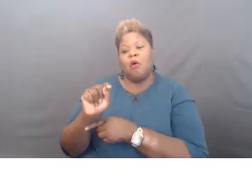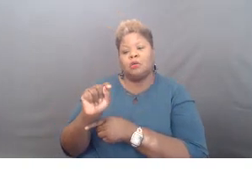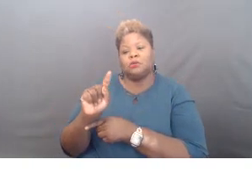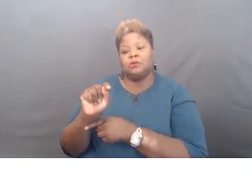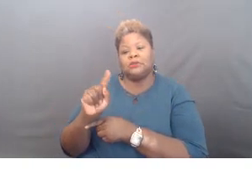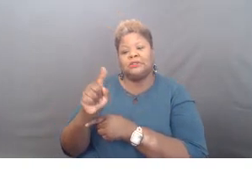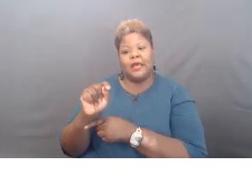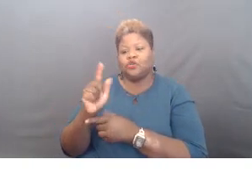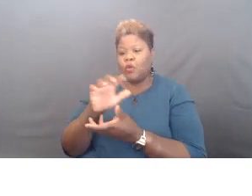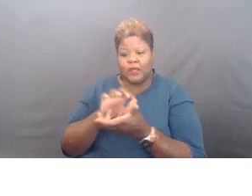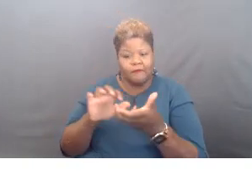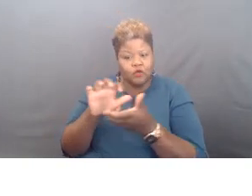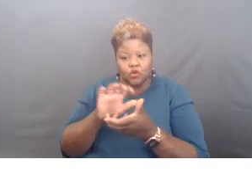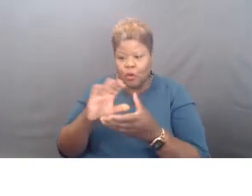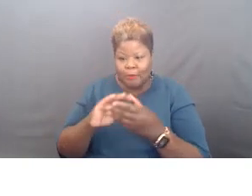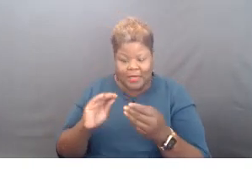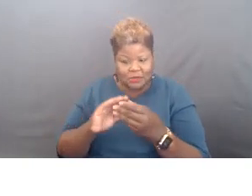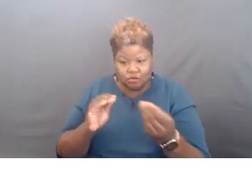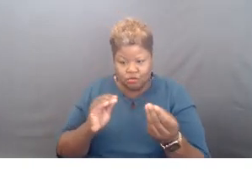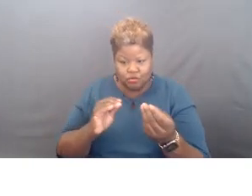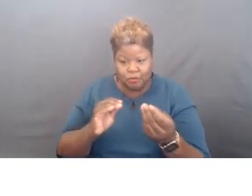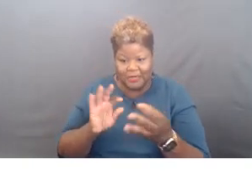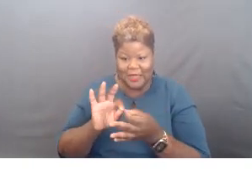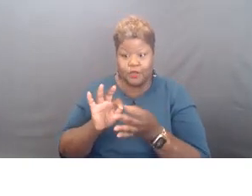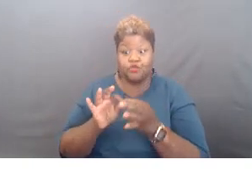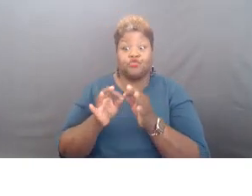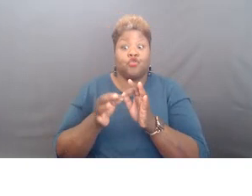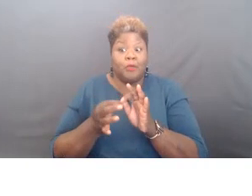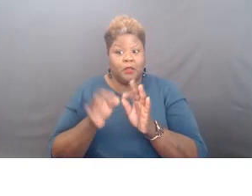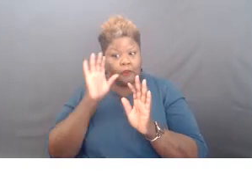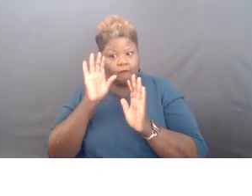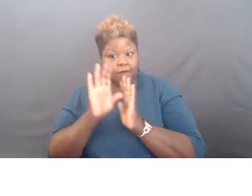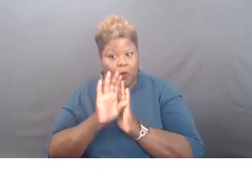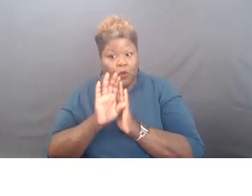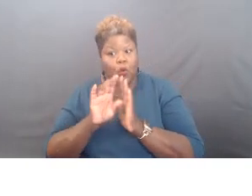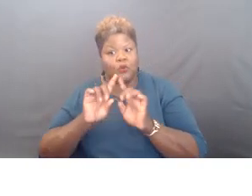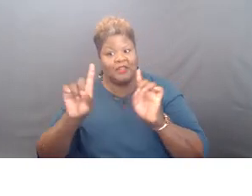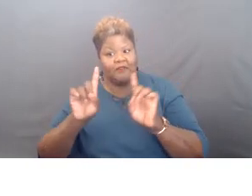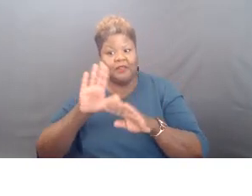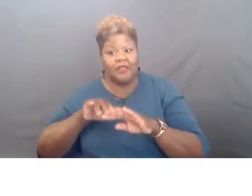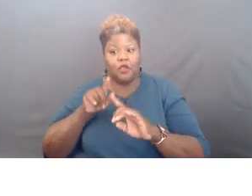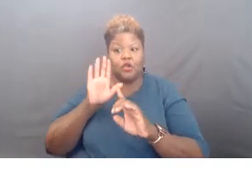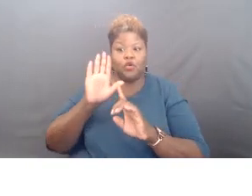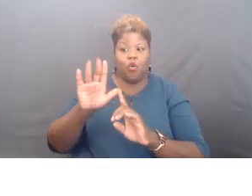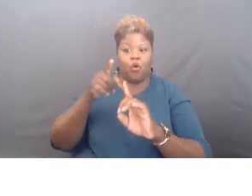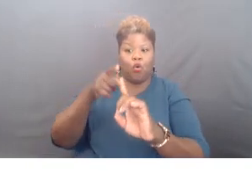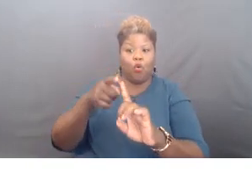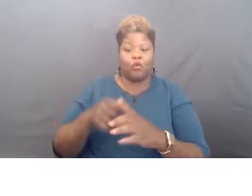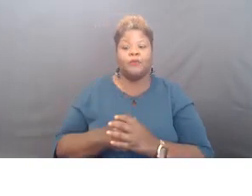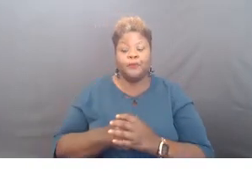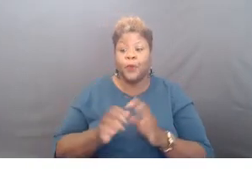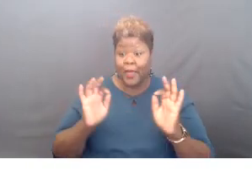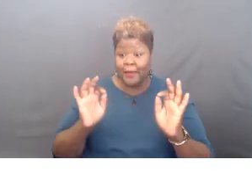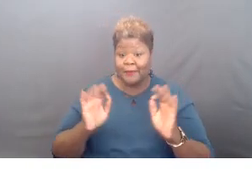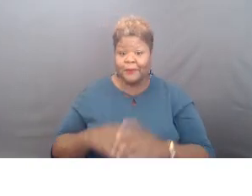want them confusing your message because they interpreted the photo differently than you intended it to be interpreted. Okay.